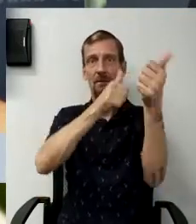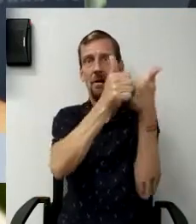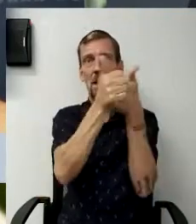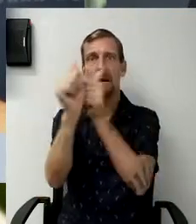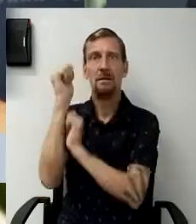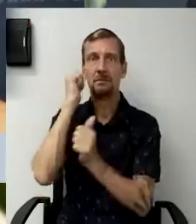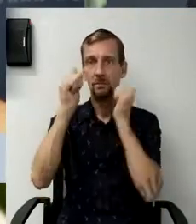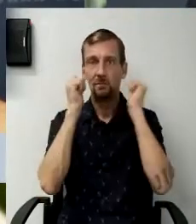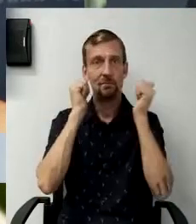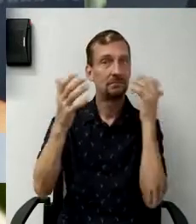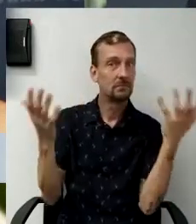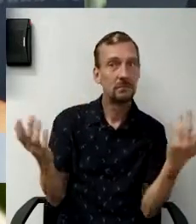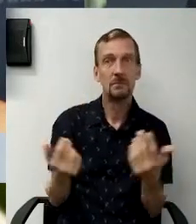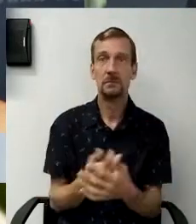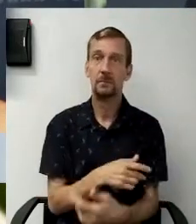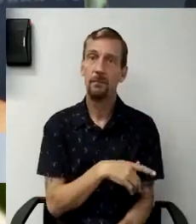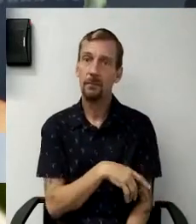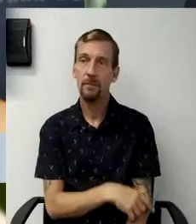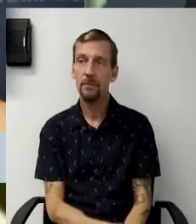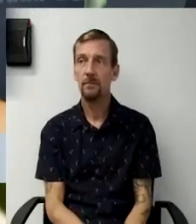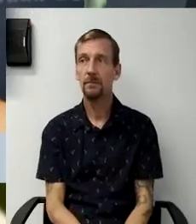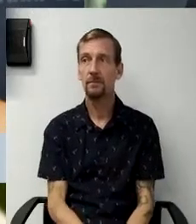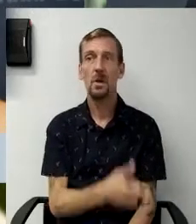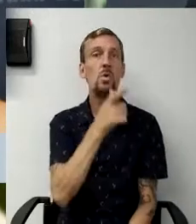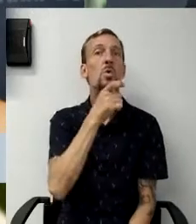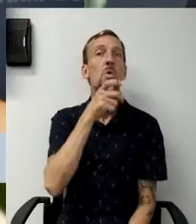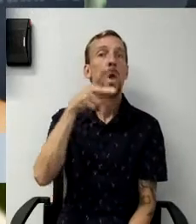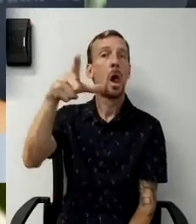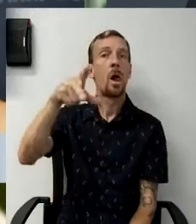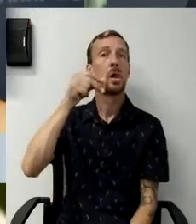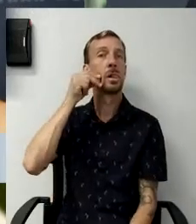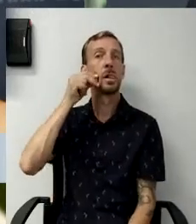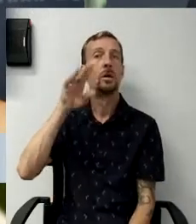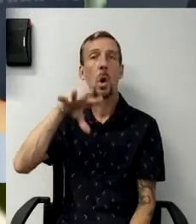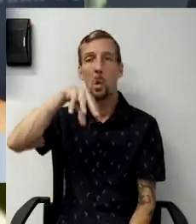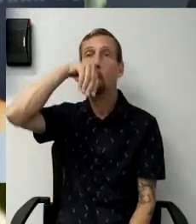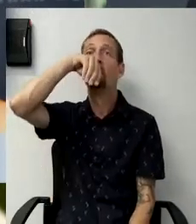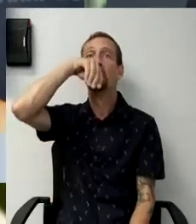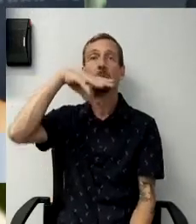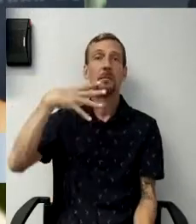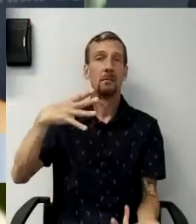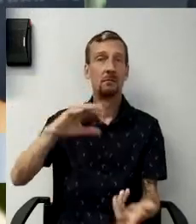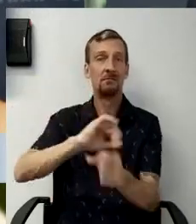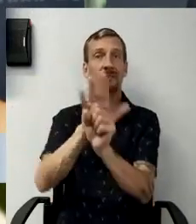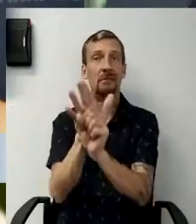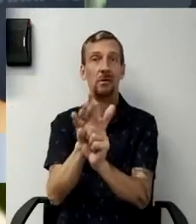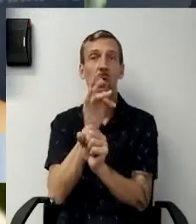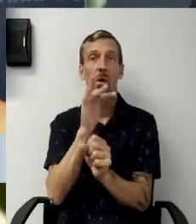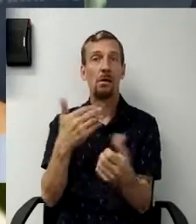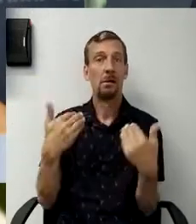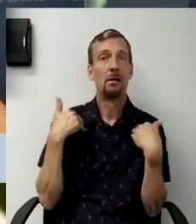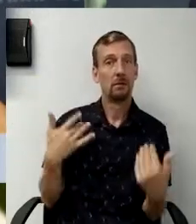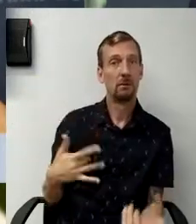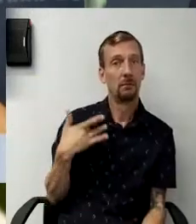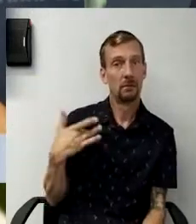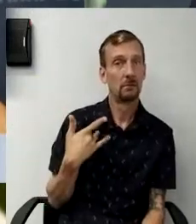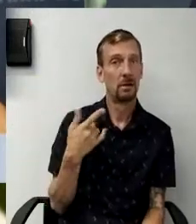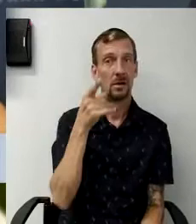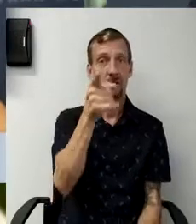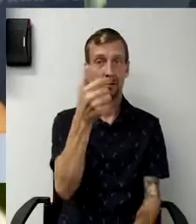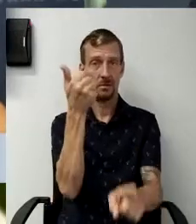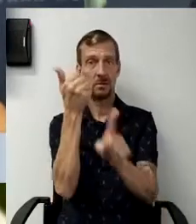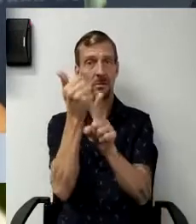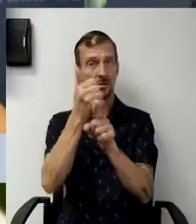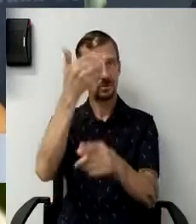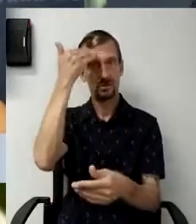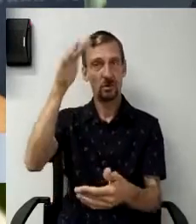to see who contracts the virus, who develops symptoms. You don't know if you've been vaccinated with a